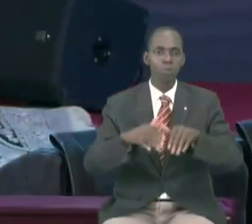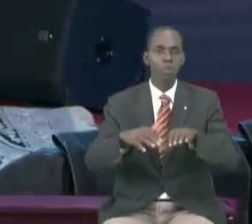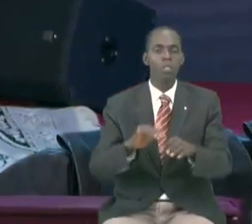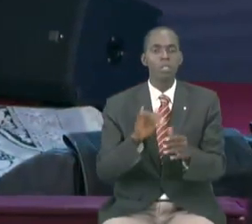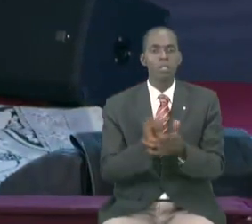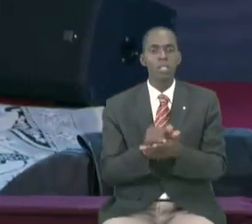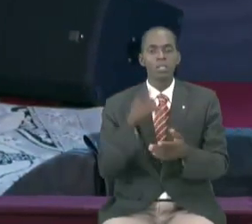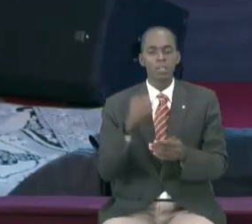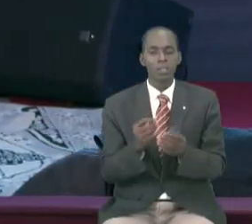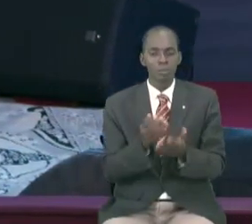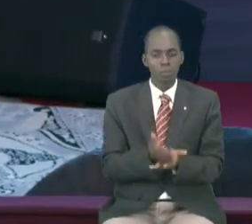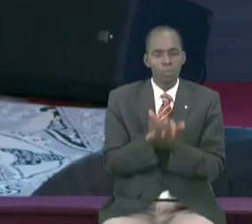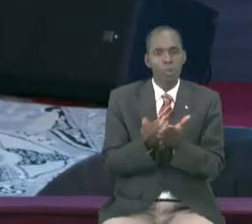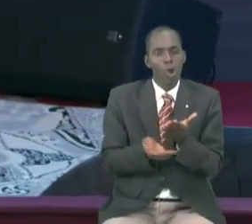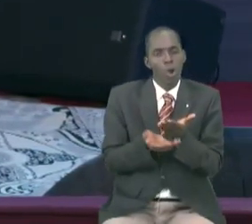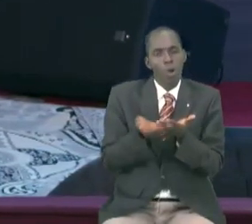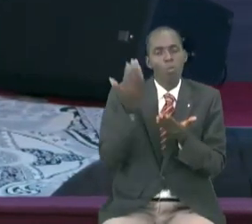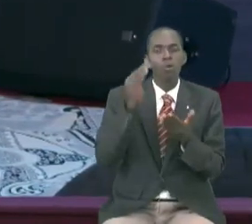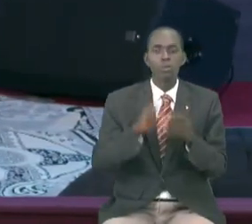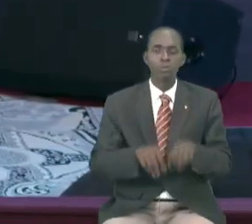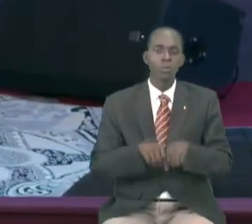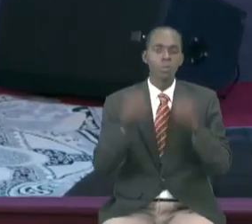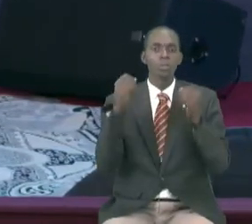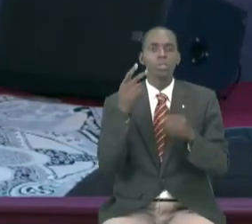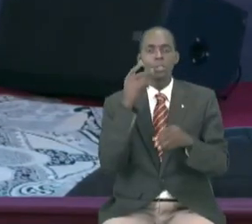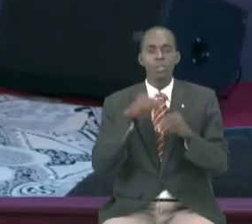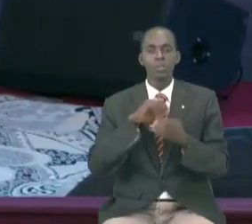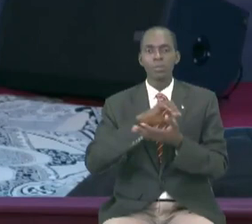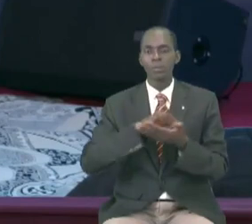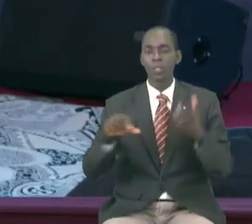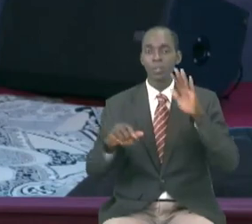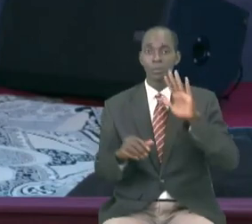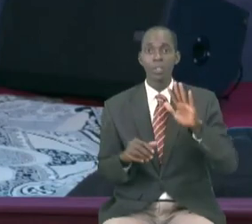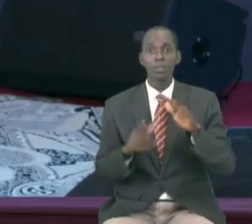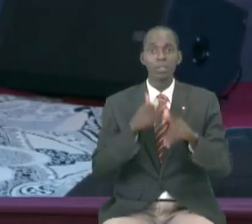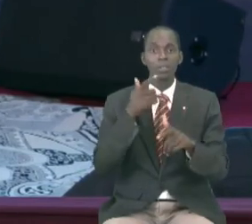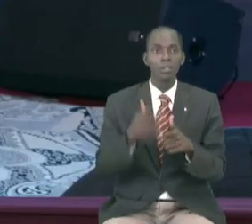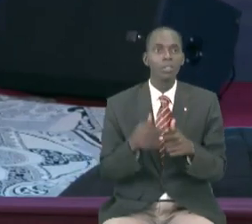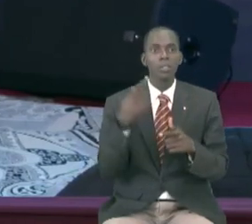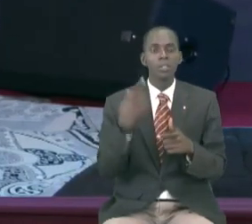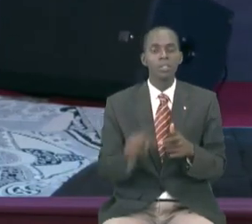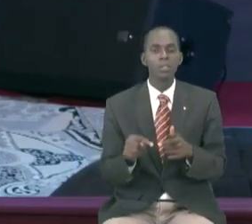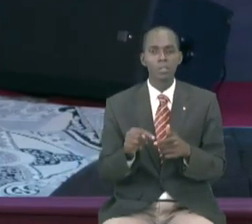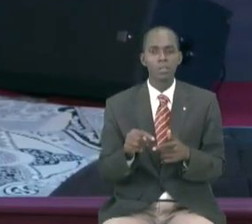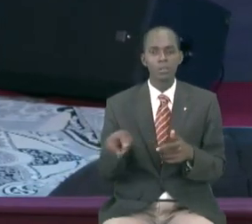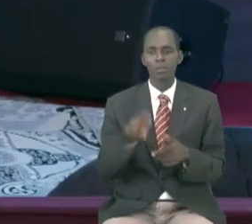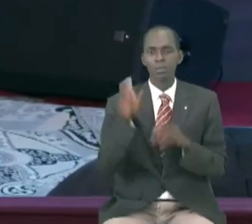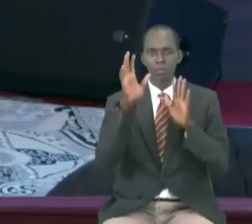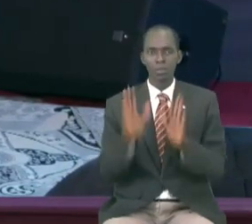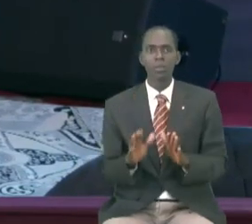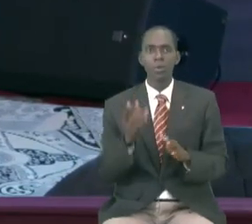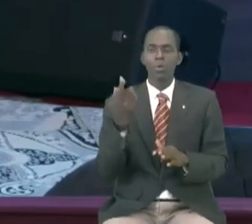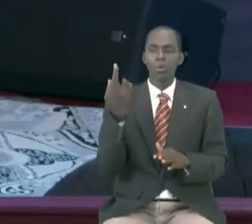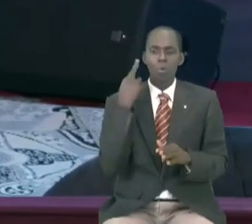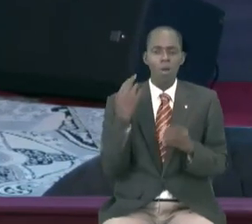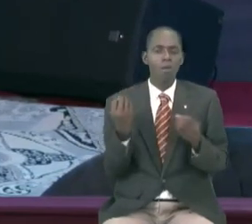were afraid, unnecessary fear, and he cried every man unto his God, wasted